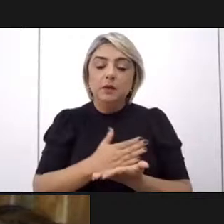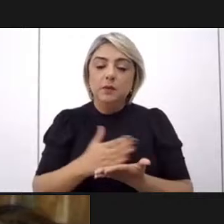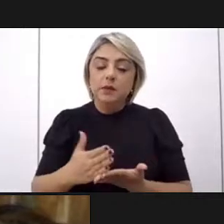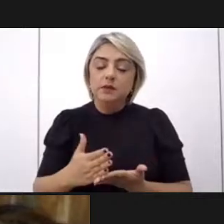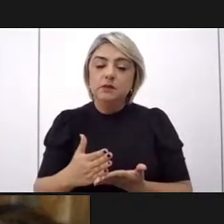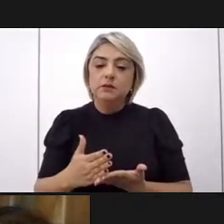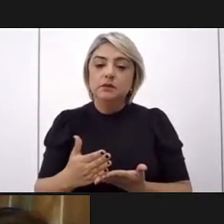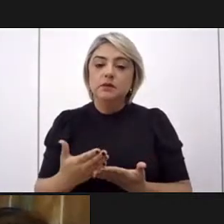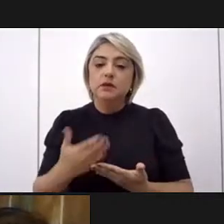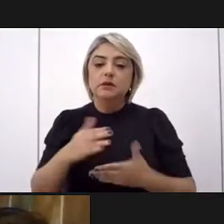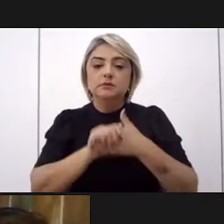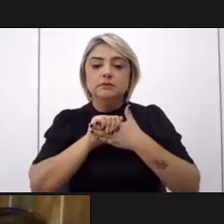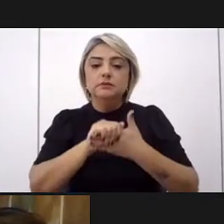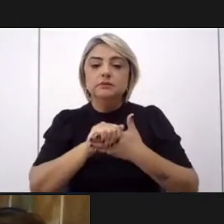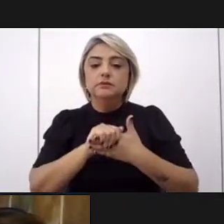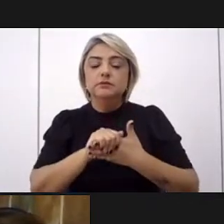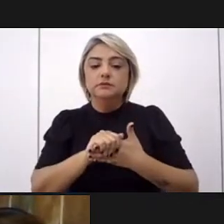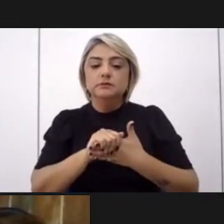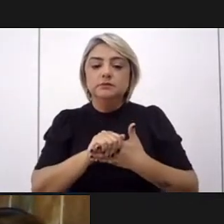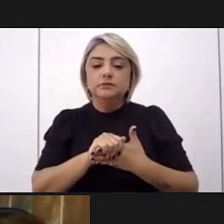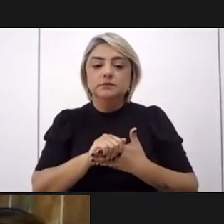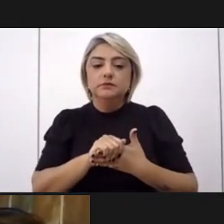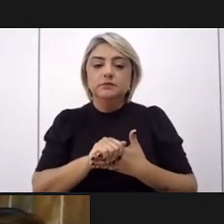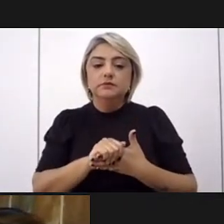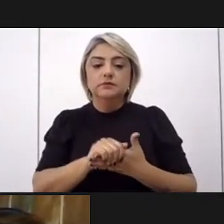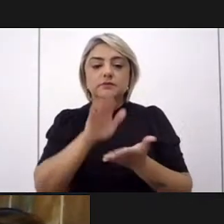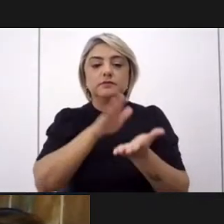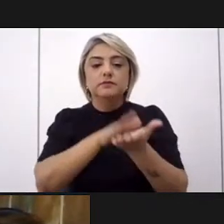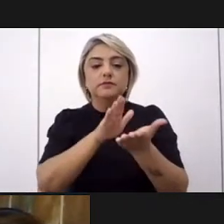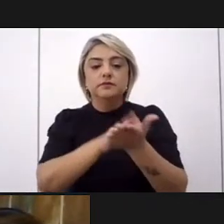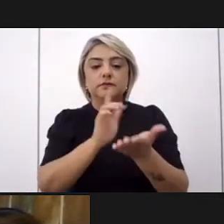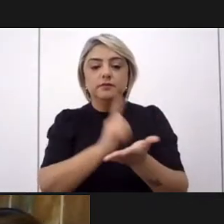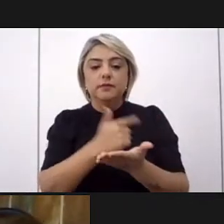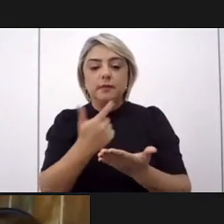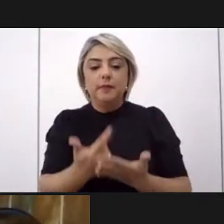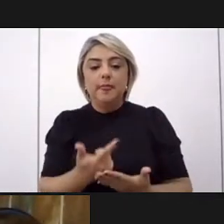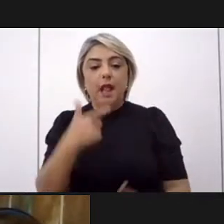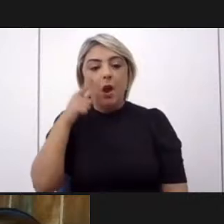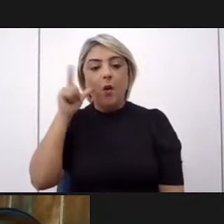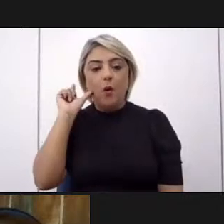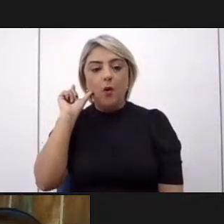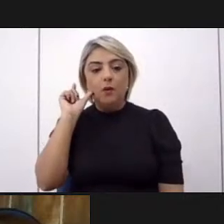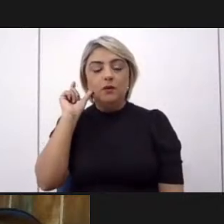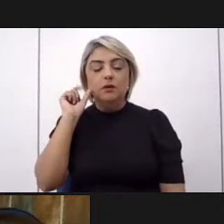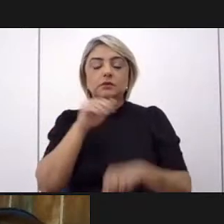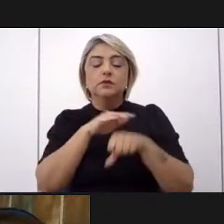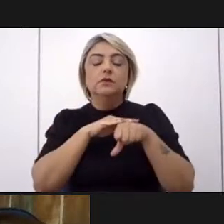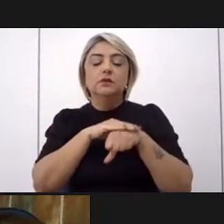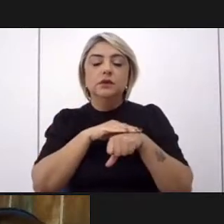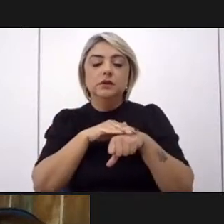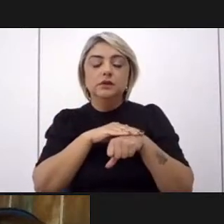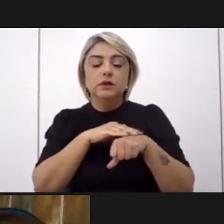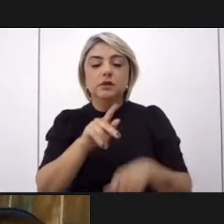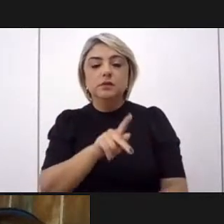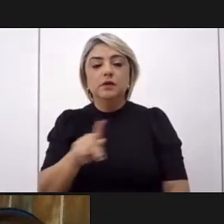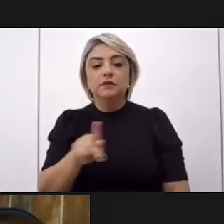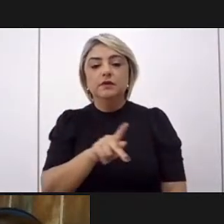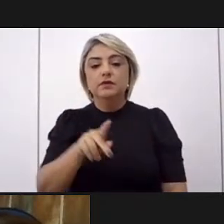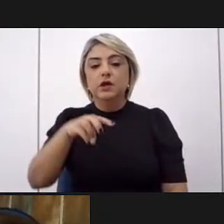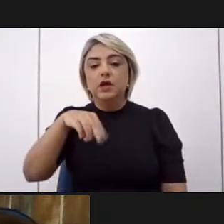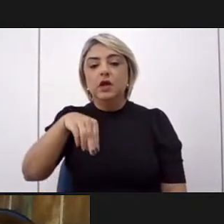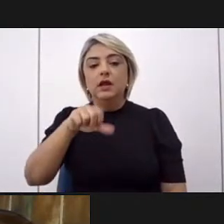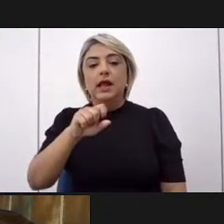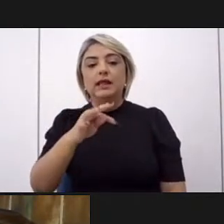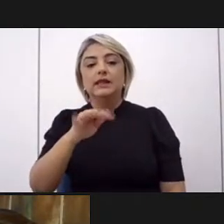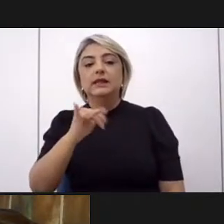in publishing this book. Yesterday, I was talking to Professor Natalia and also to